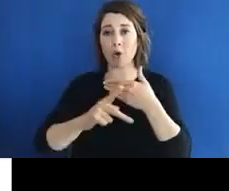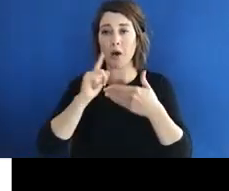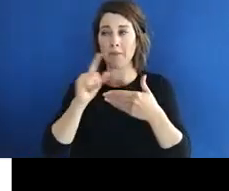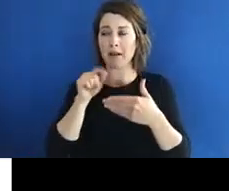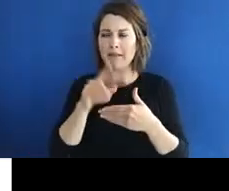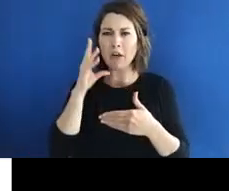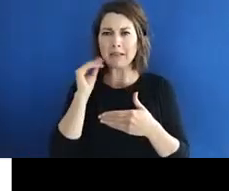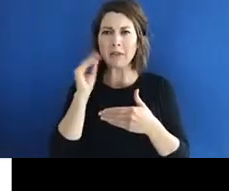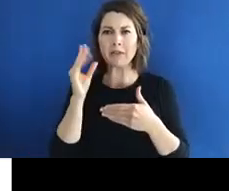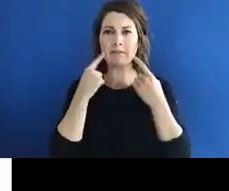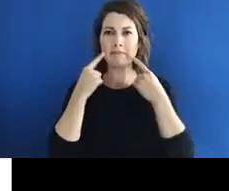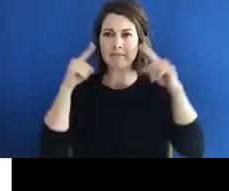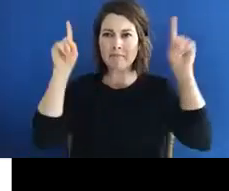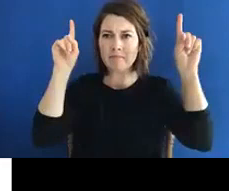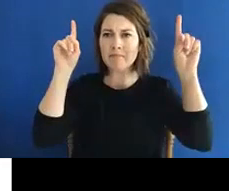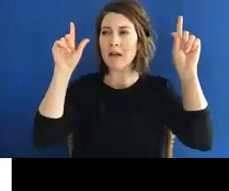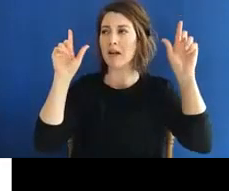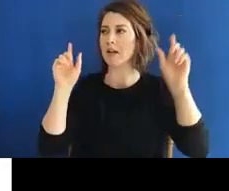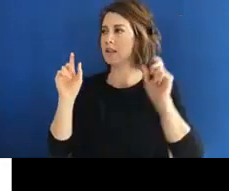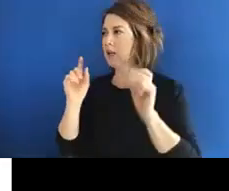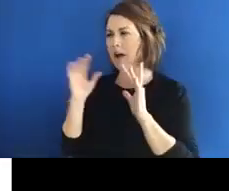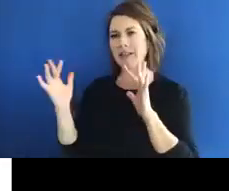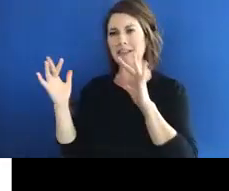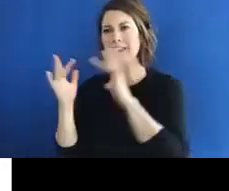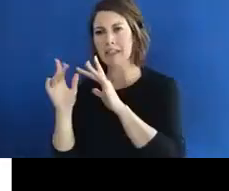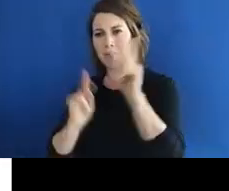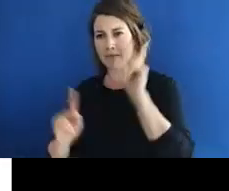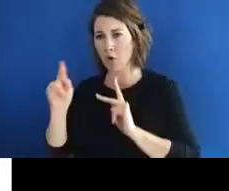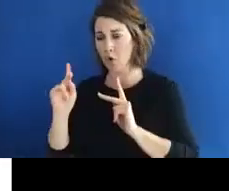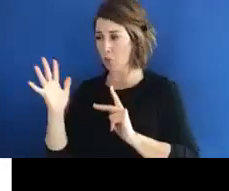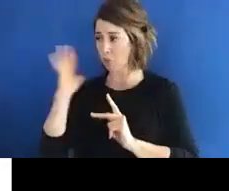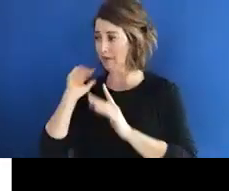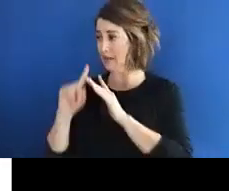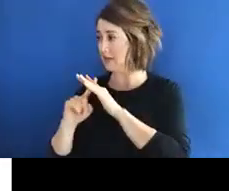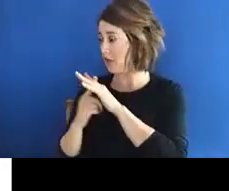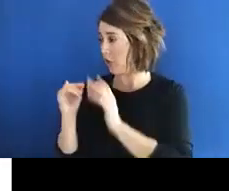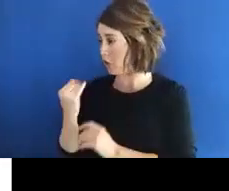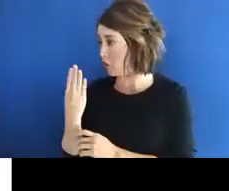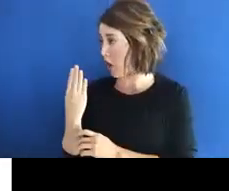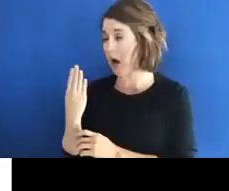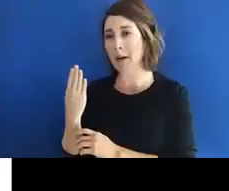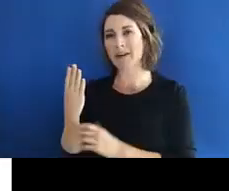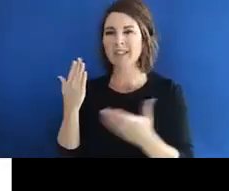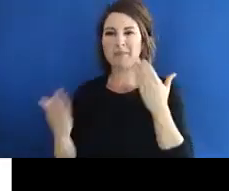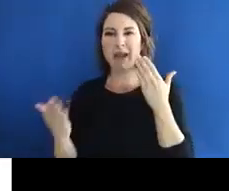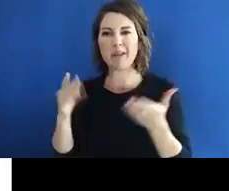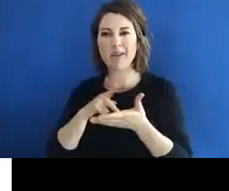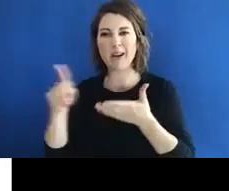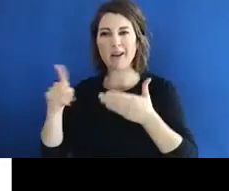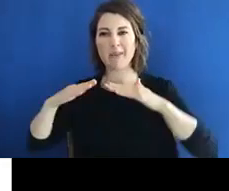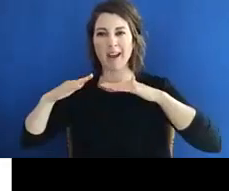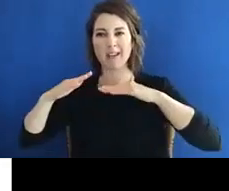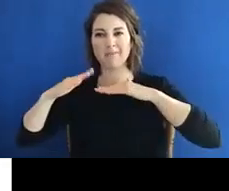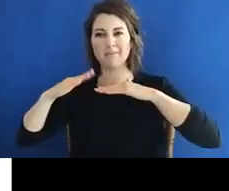reaching back to individuals who were previously served in starting jobs where they perhaps were getting minimum wage,